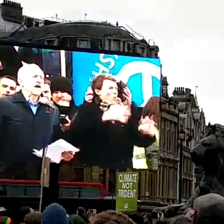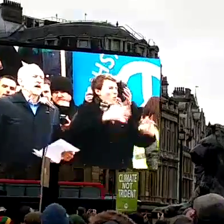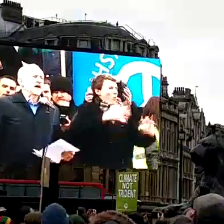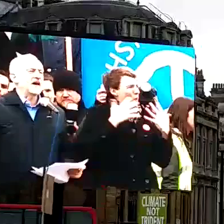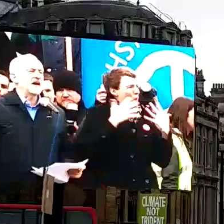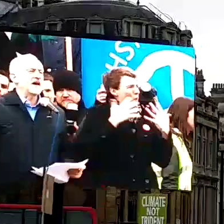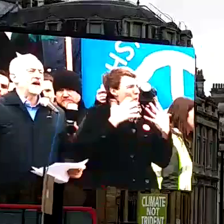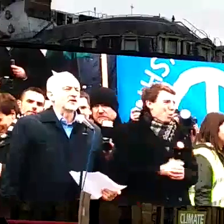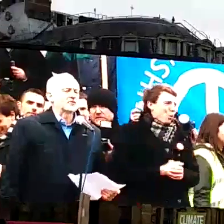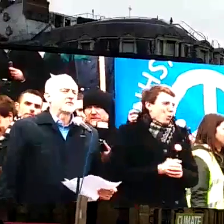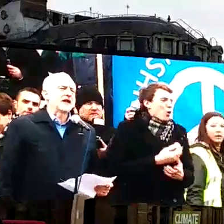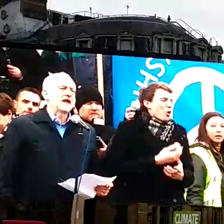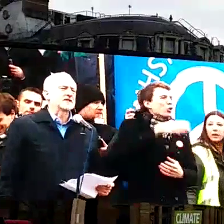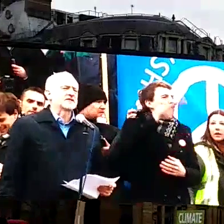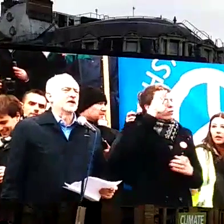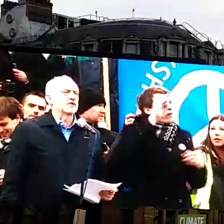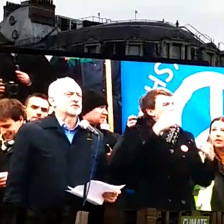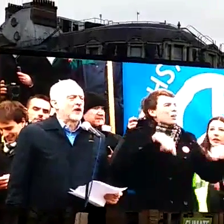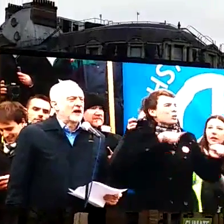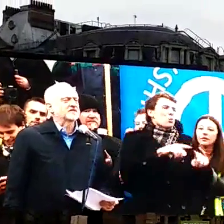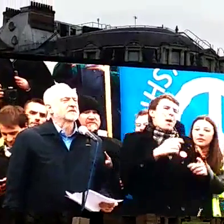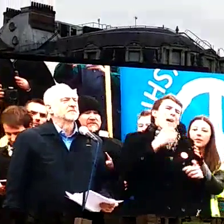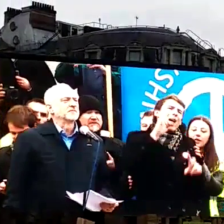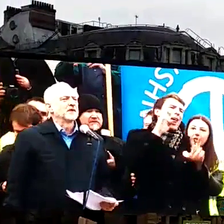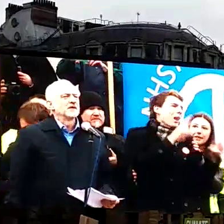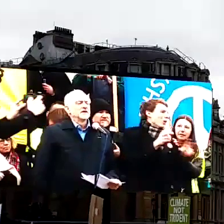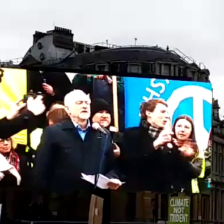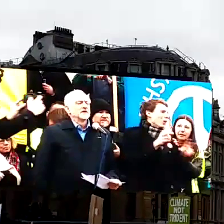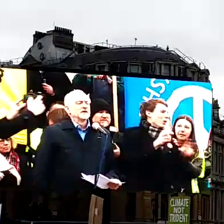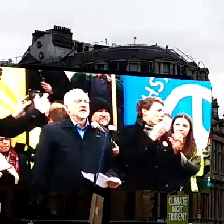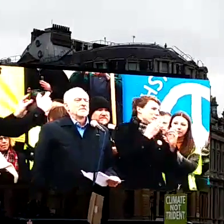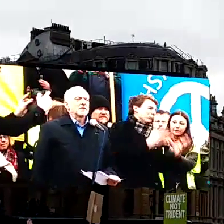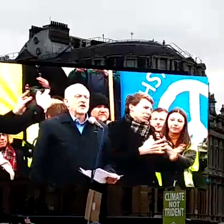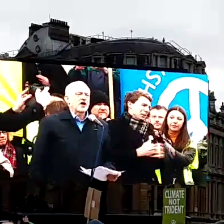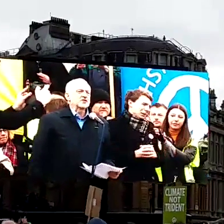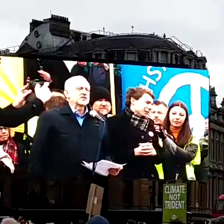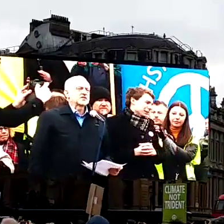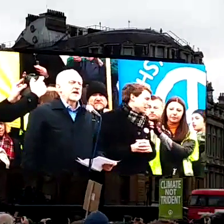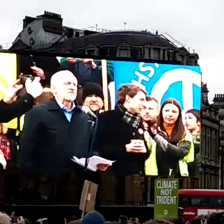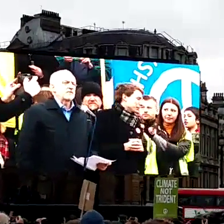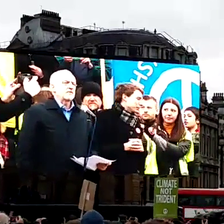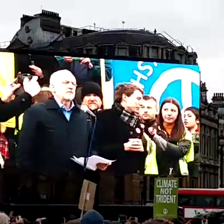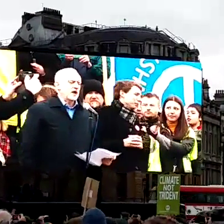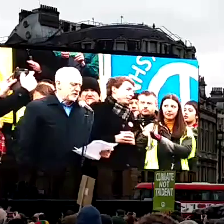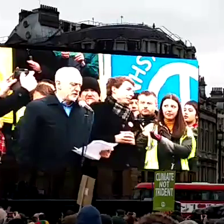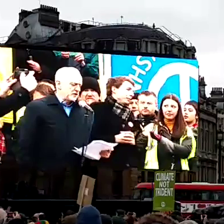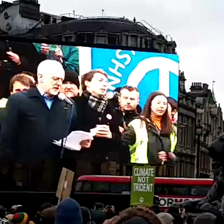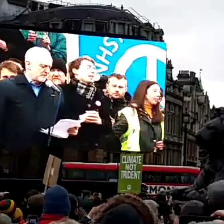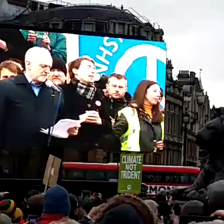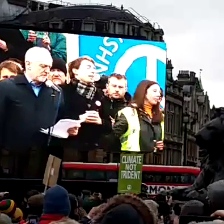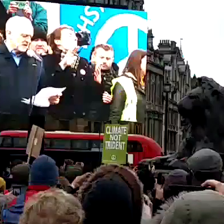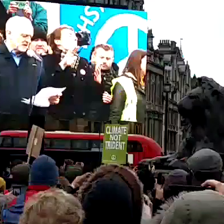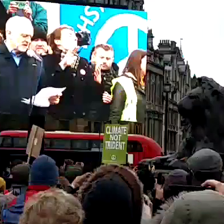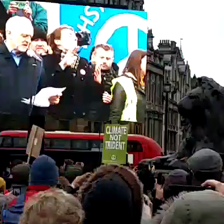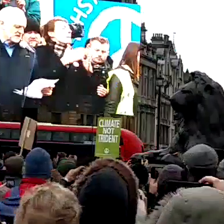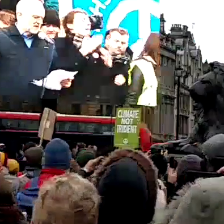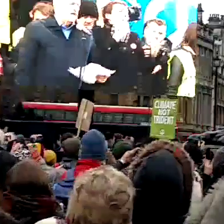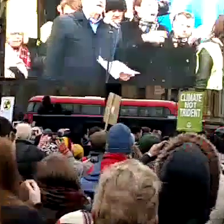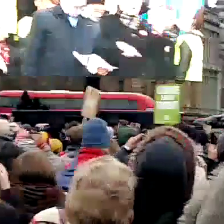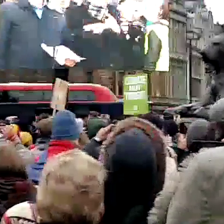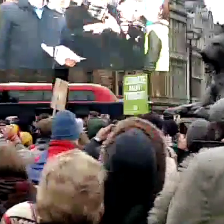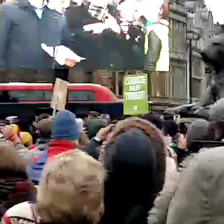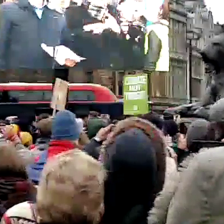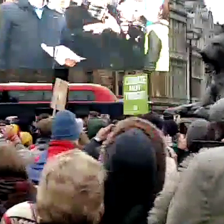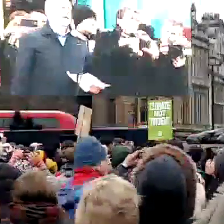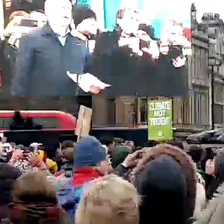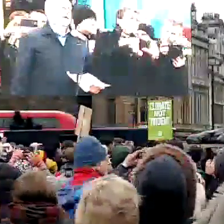Trafalgar Square, as ever, looks brilliant and looks great. Because everyone who's taken part